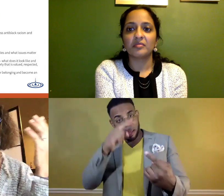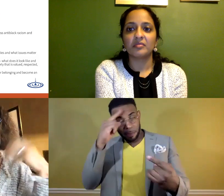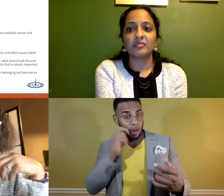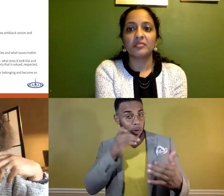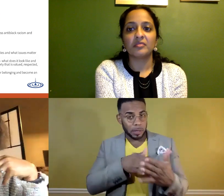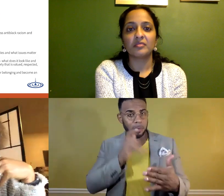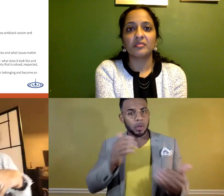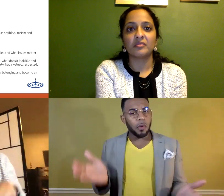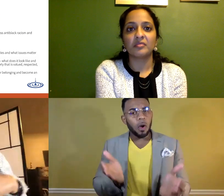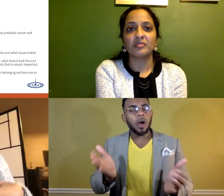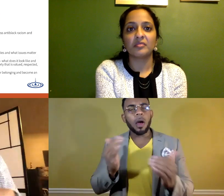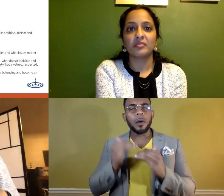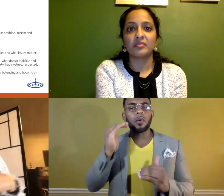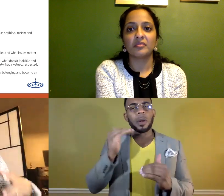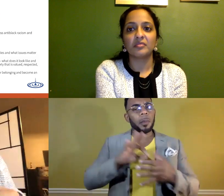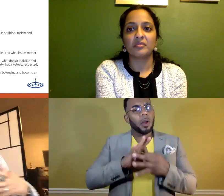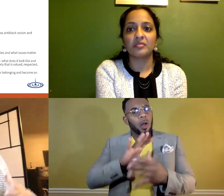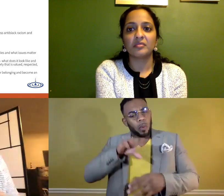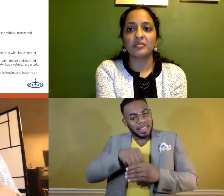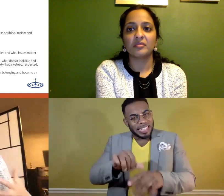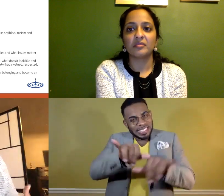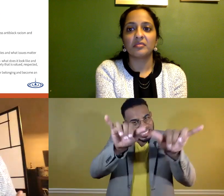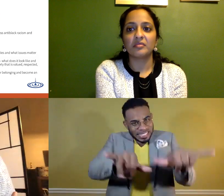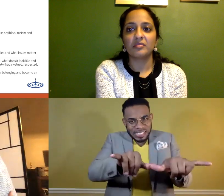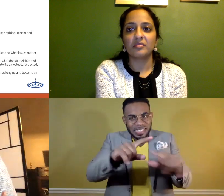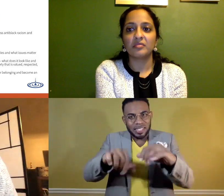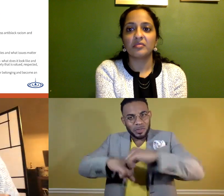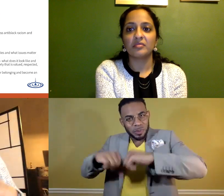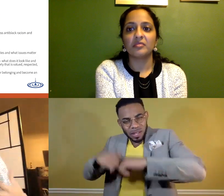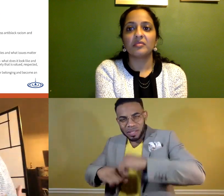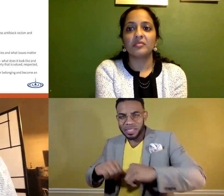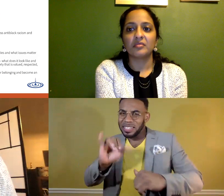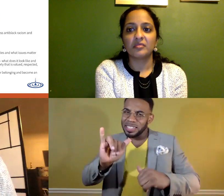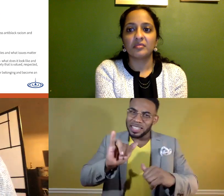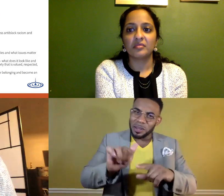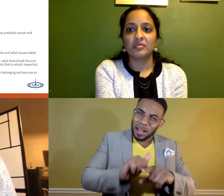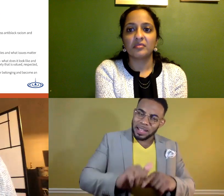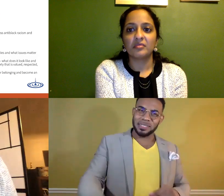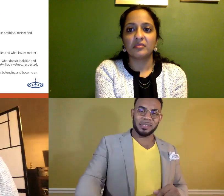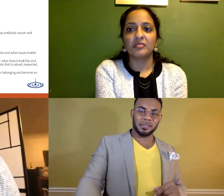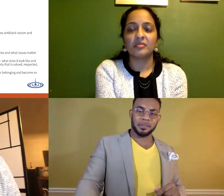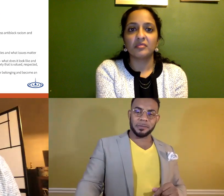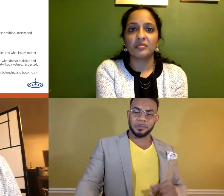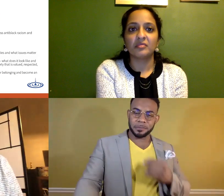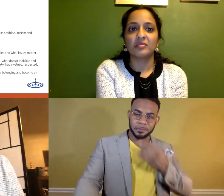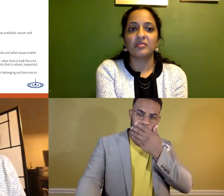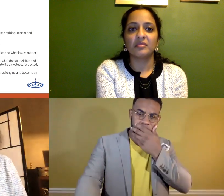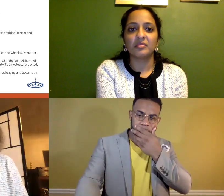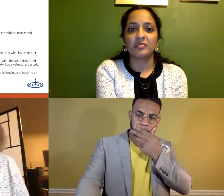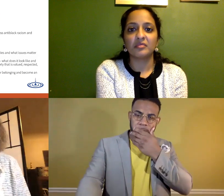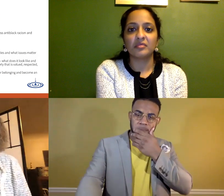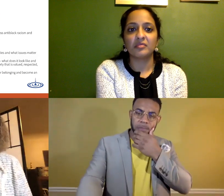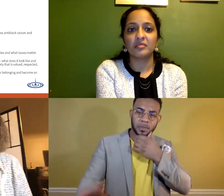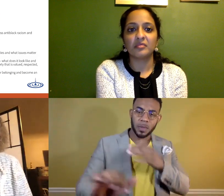foster a greater belonging within its systems and structures and its practices. And what we're